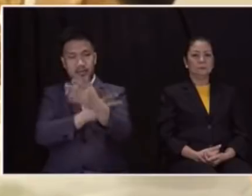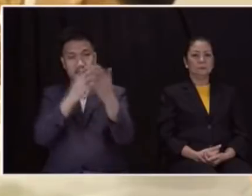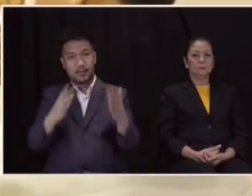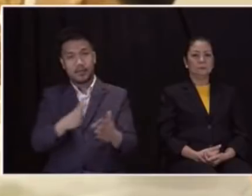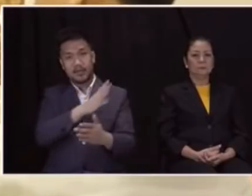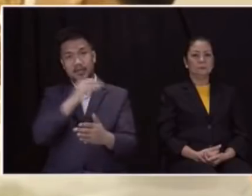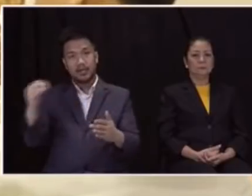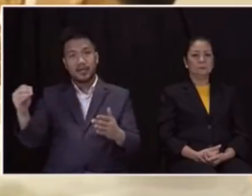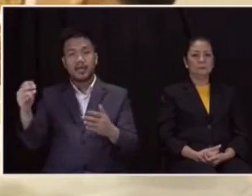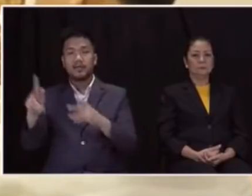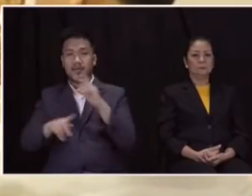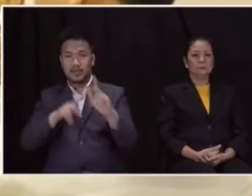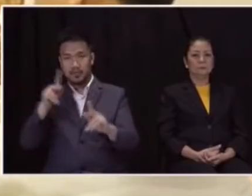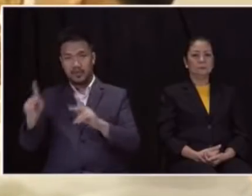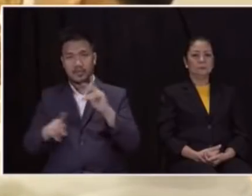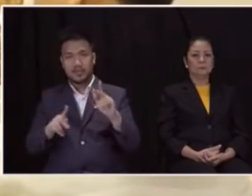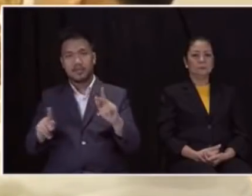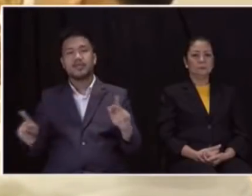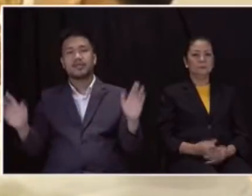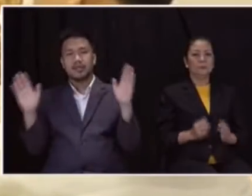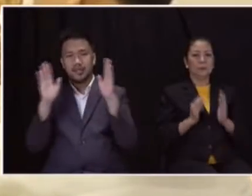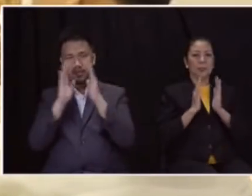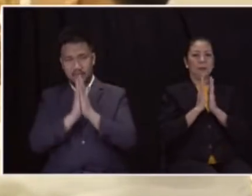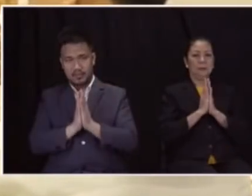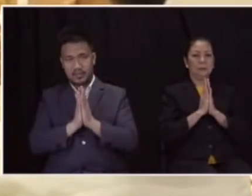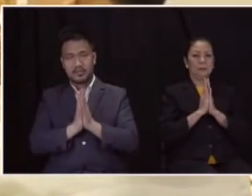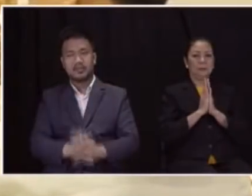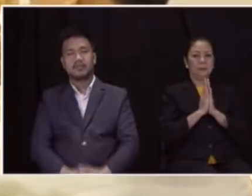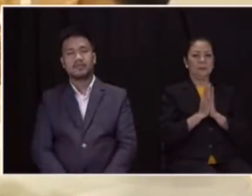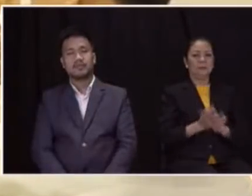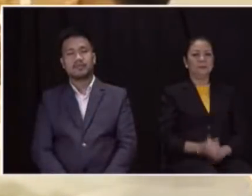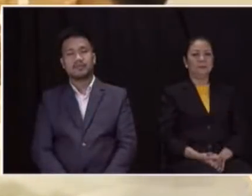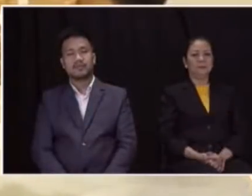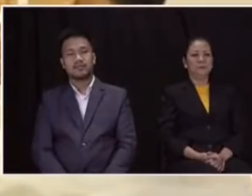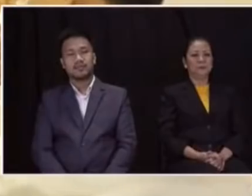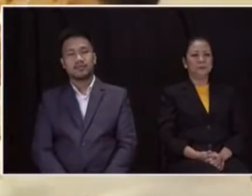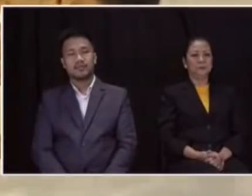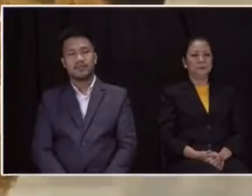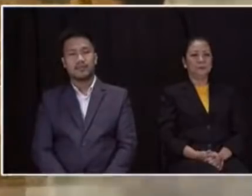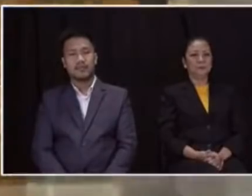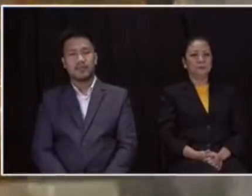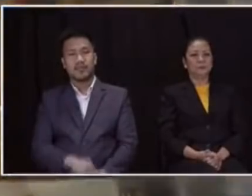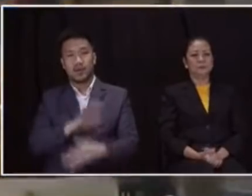to eternal life. Amen. Please all stand.